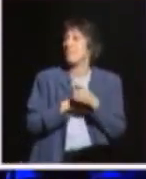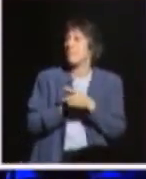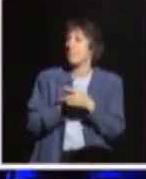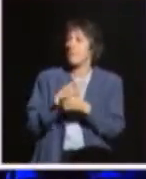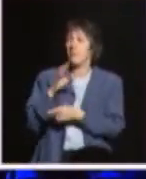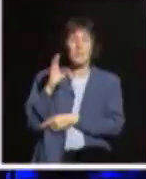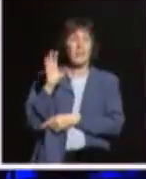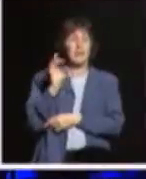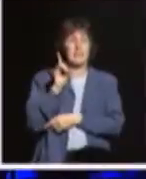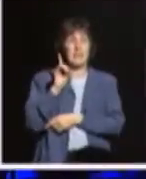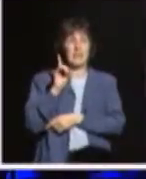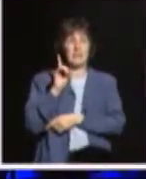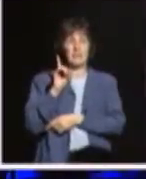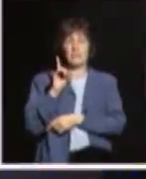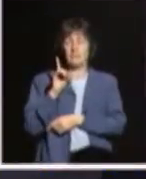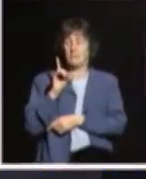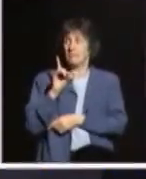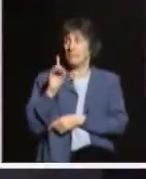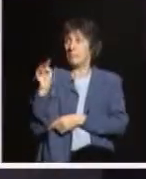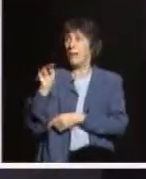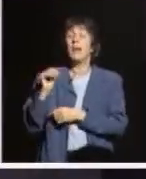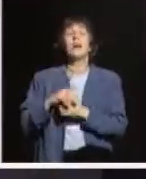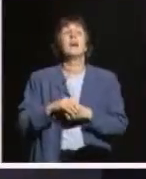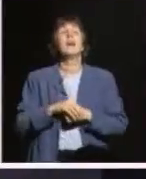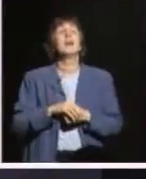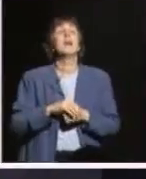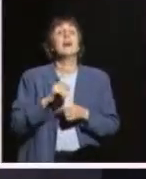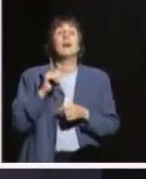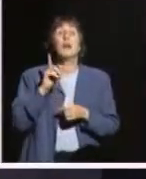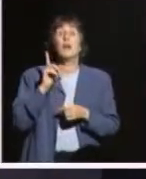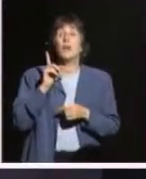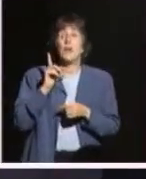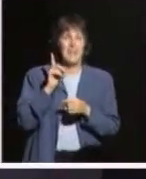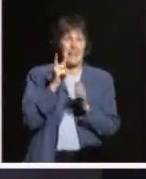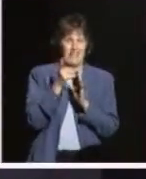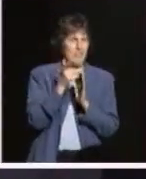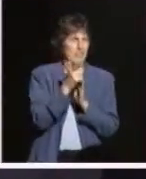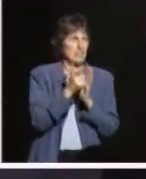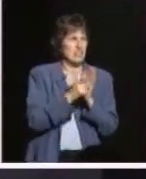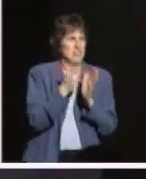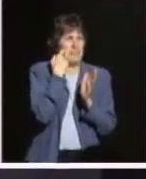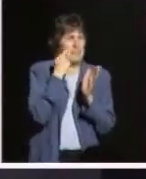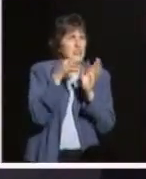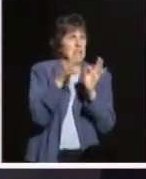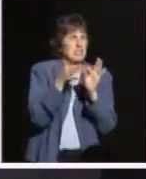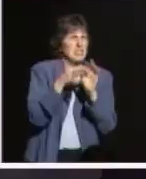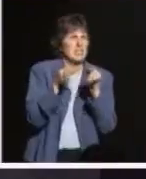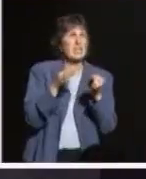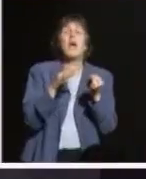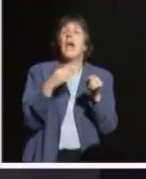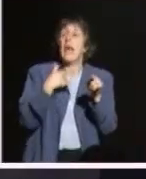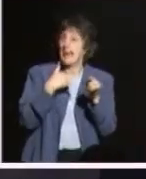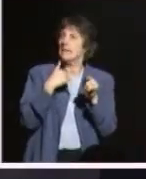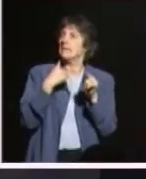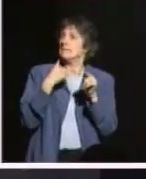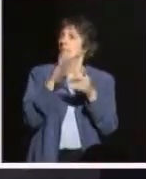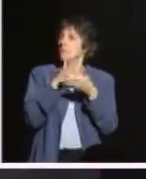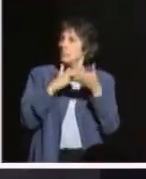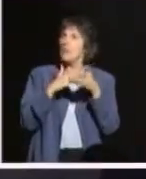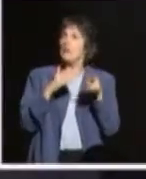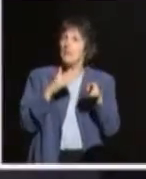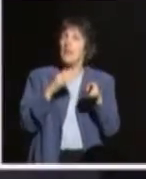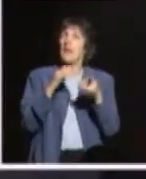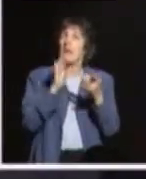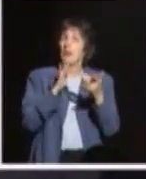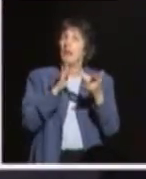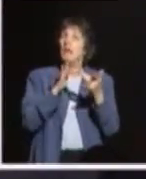previous questioner was talking about does have provisions for making sure that programs on the internet, delivered through the